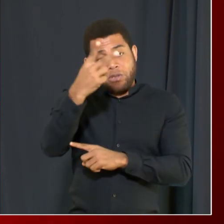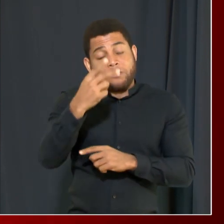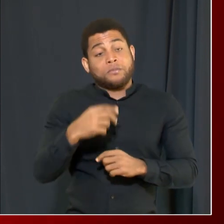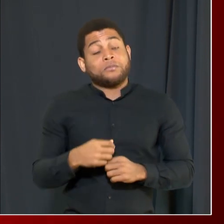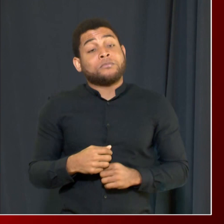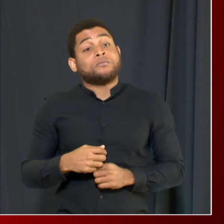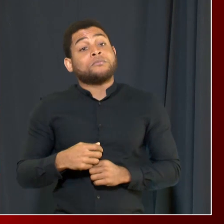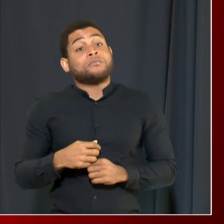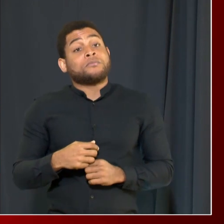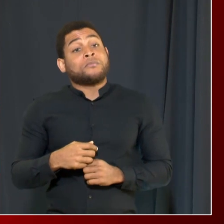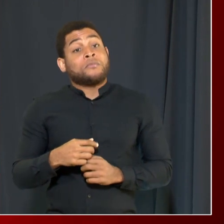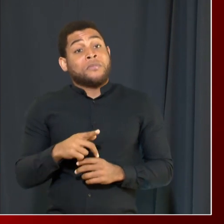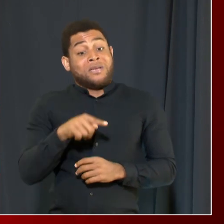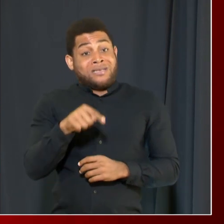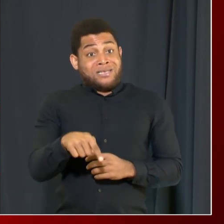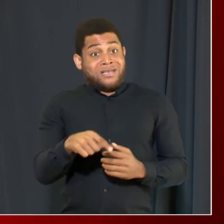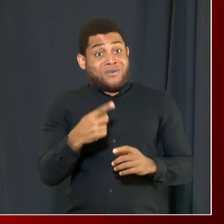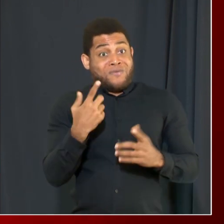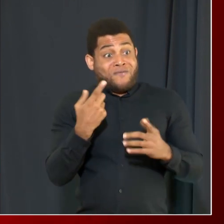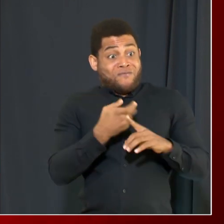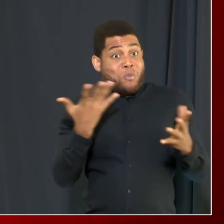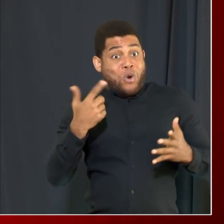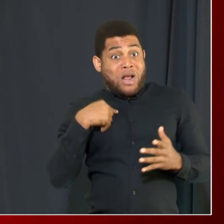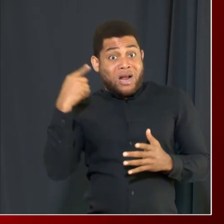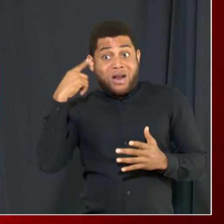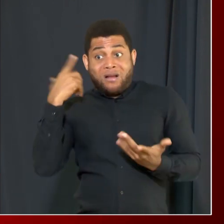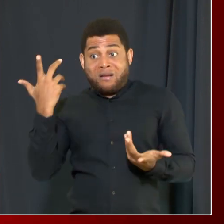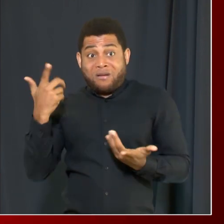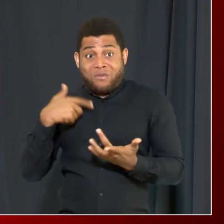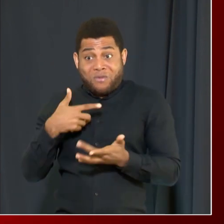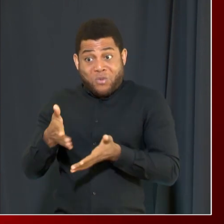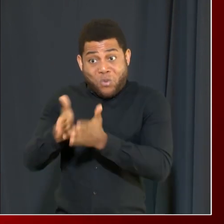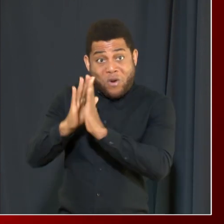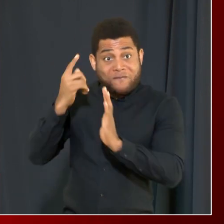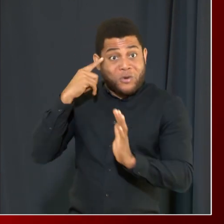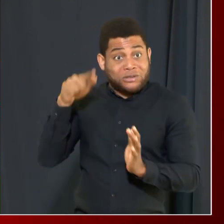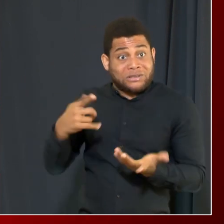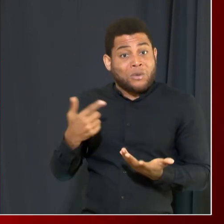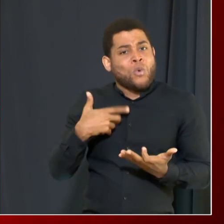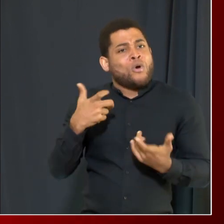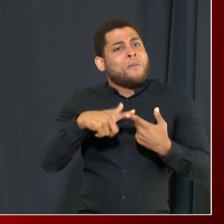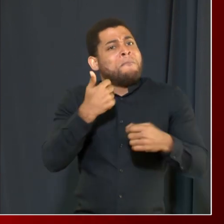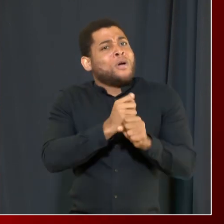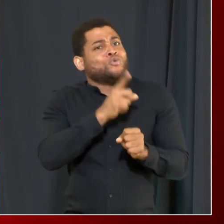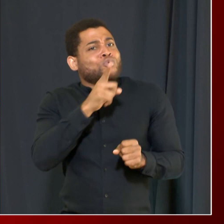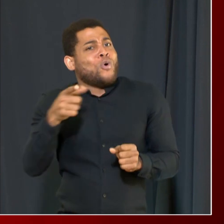what the community has asked for and will help us to ensure that we have good video in